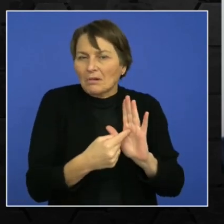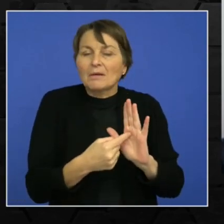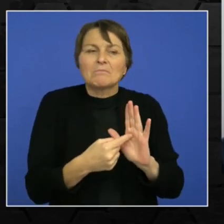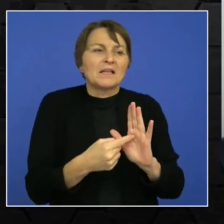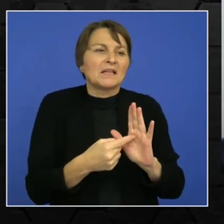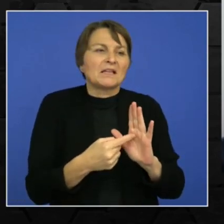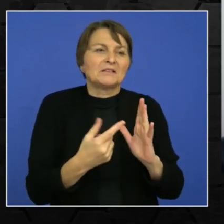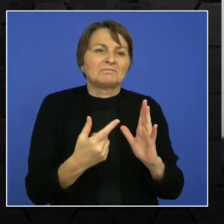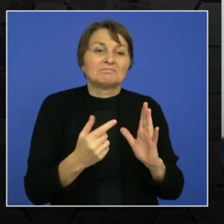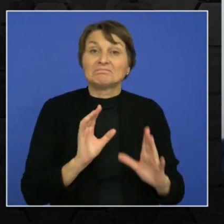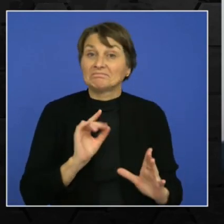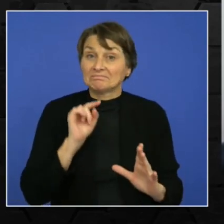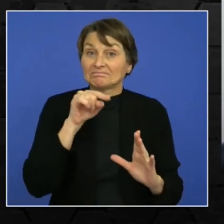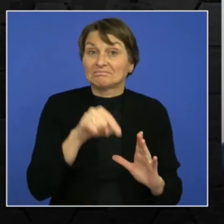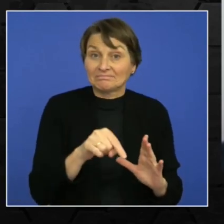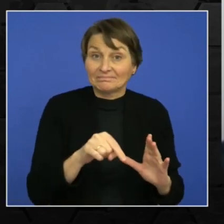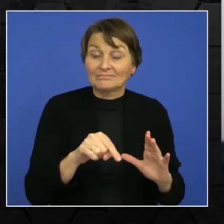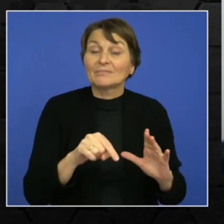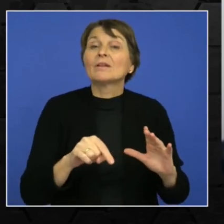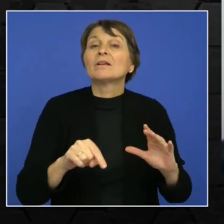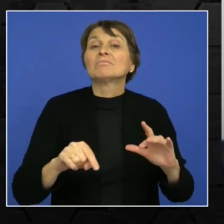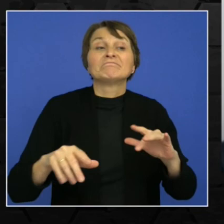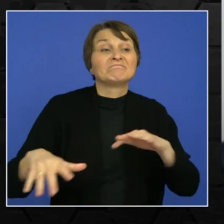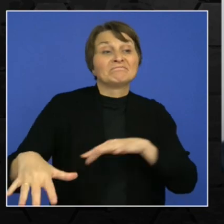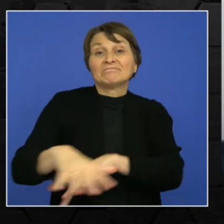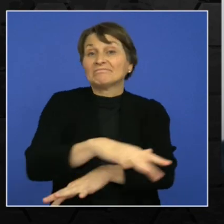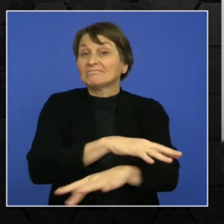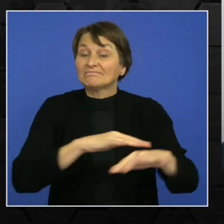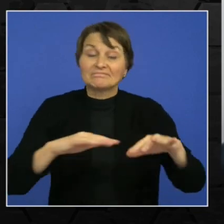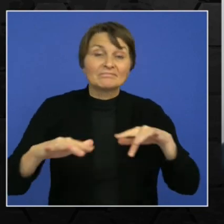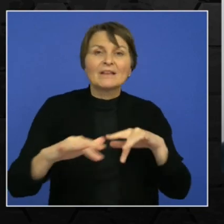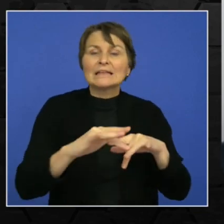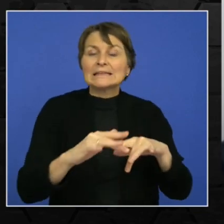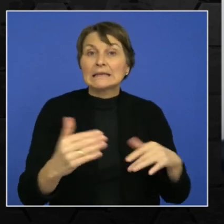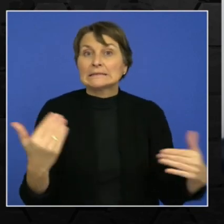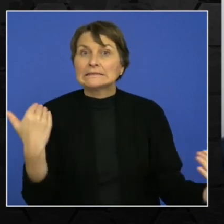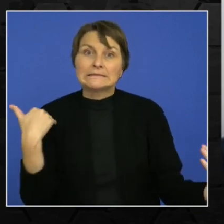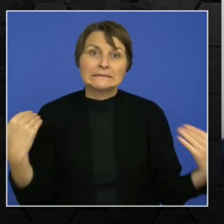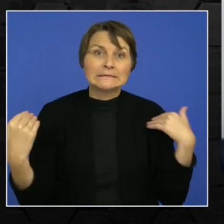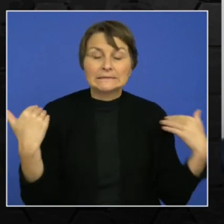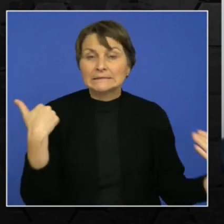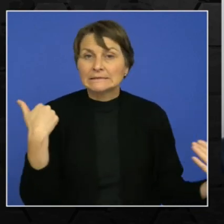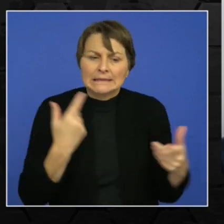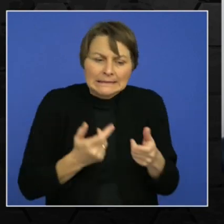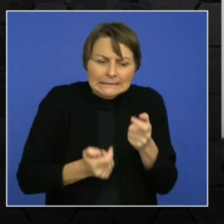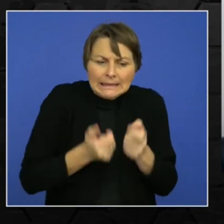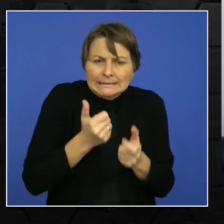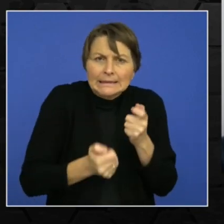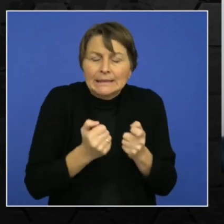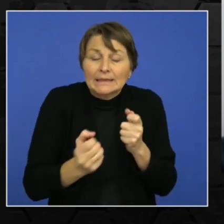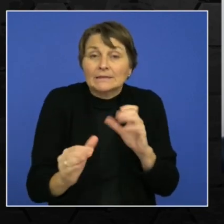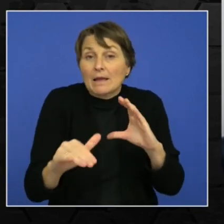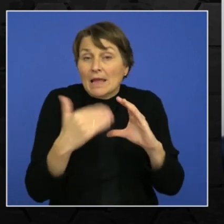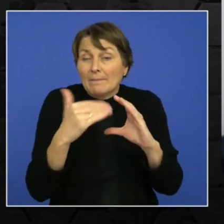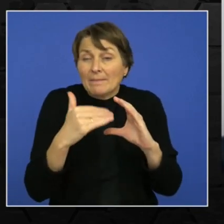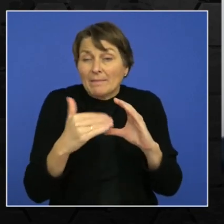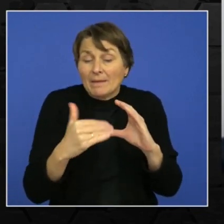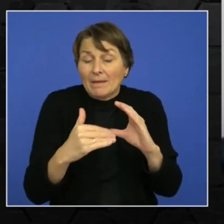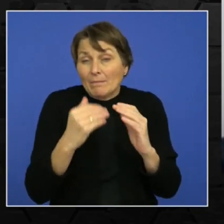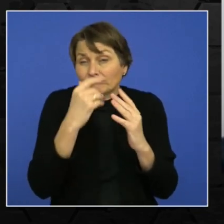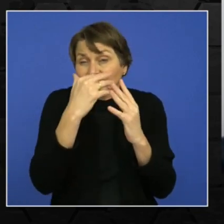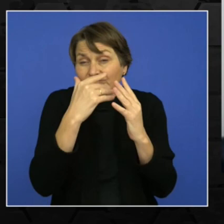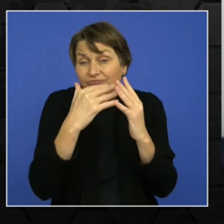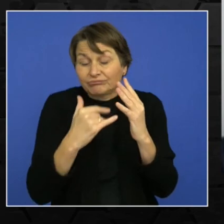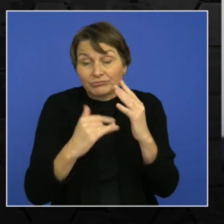I get text all of the time. People are reaching out to me, and like my inbox is usually full, and I usually don't